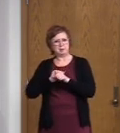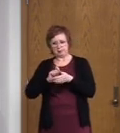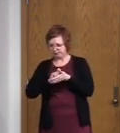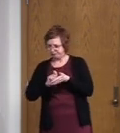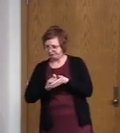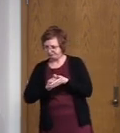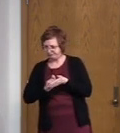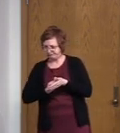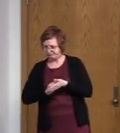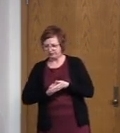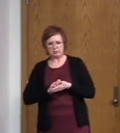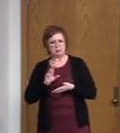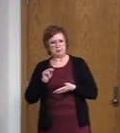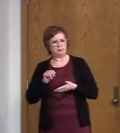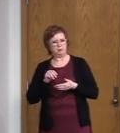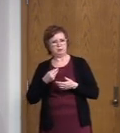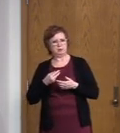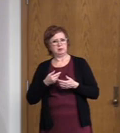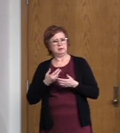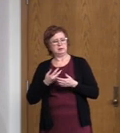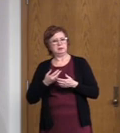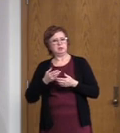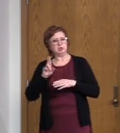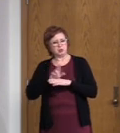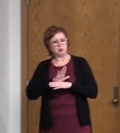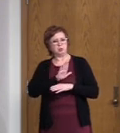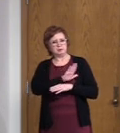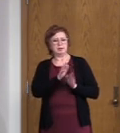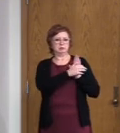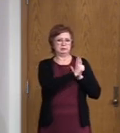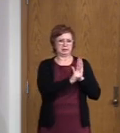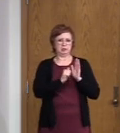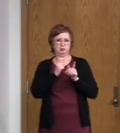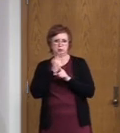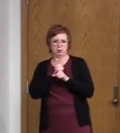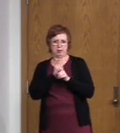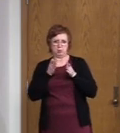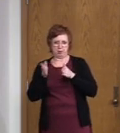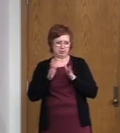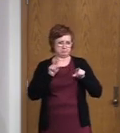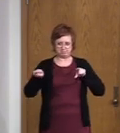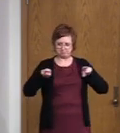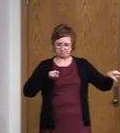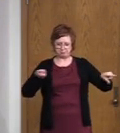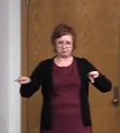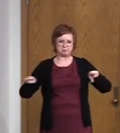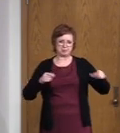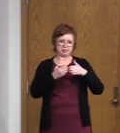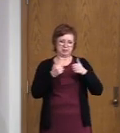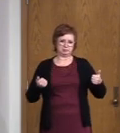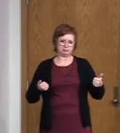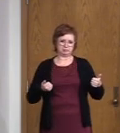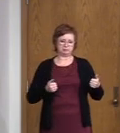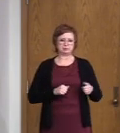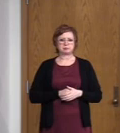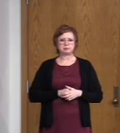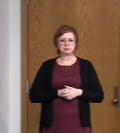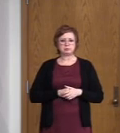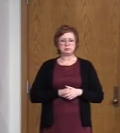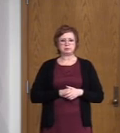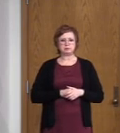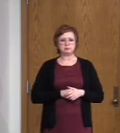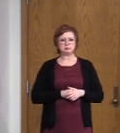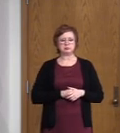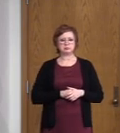messages, I guess, Lisa, is we're not just drawing on our own teams. We're going to draw on resources across the province. We may be tapping on local